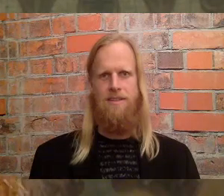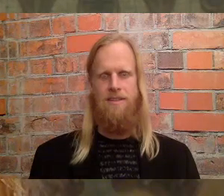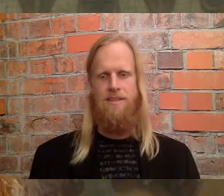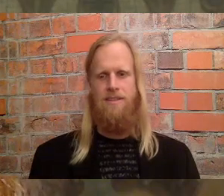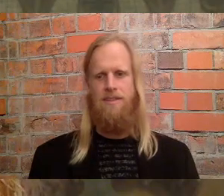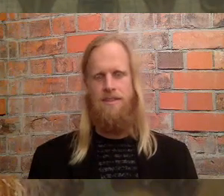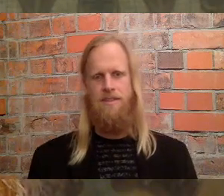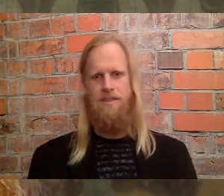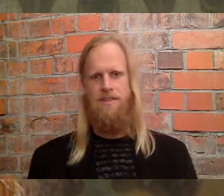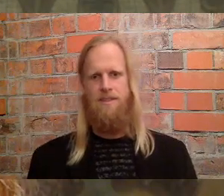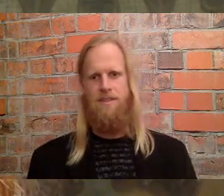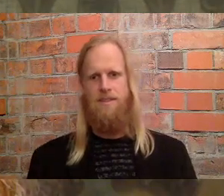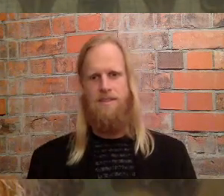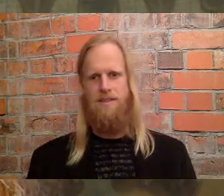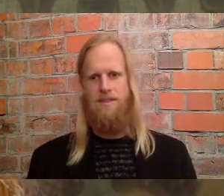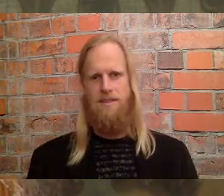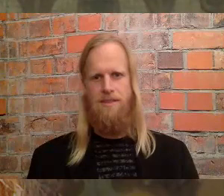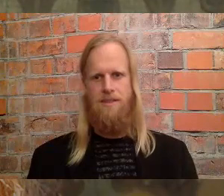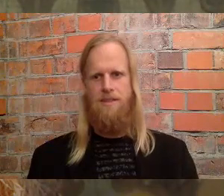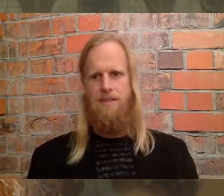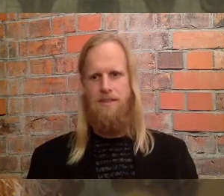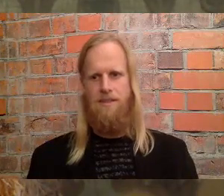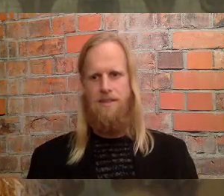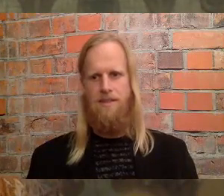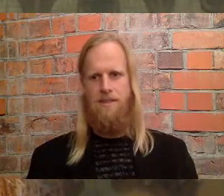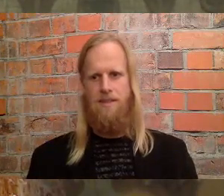myself so I can receive divine purpose.